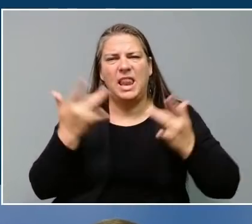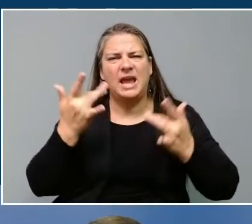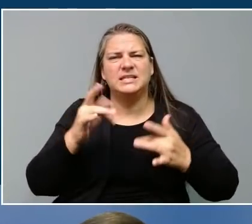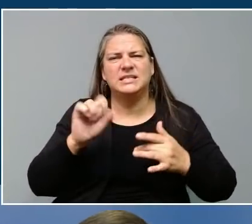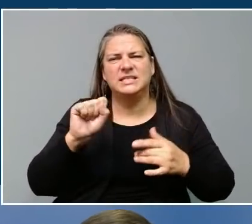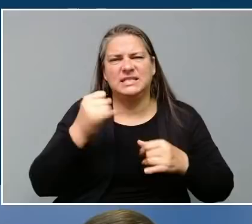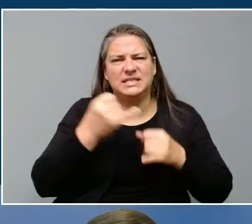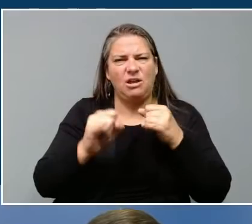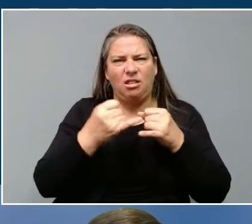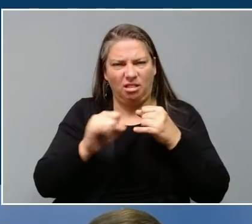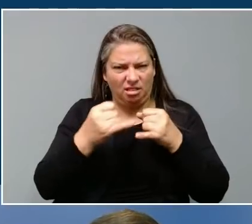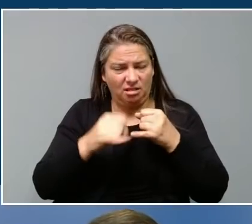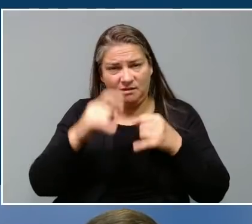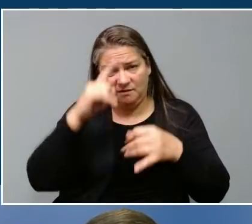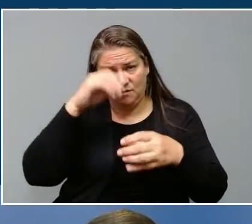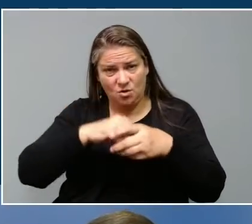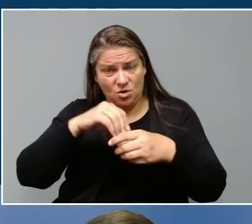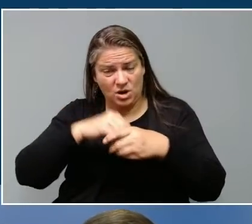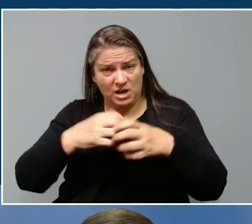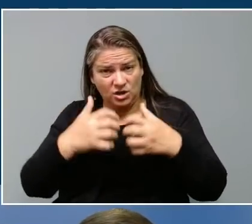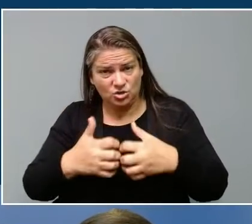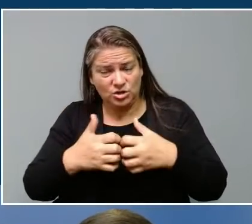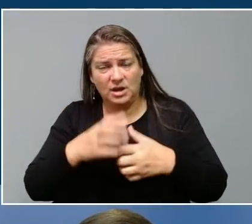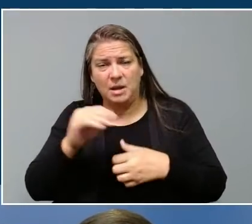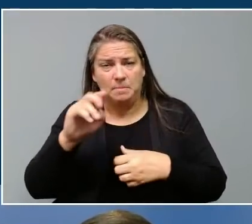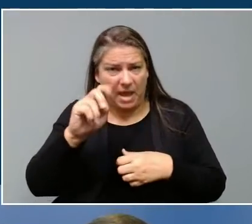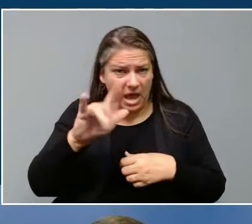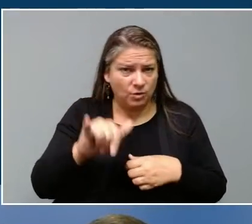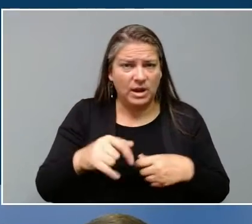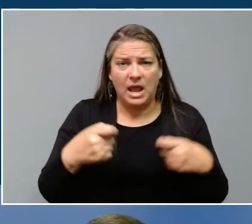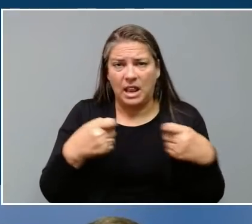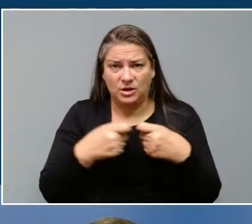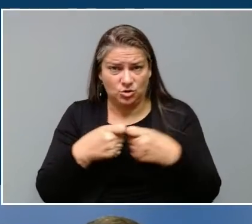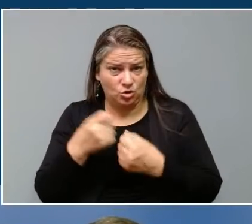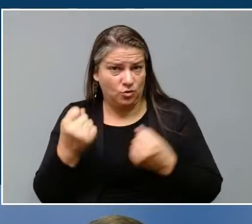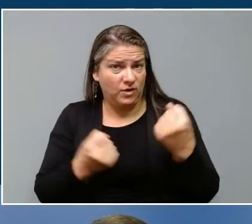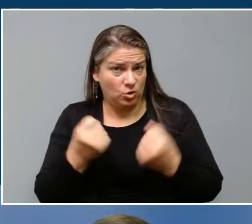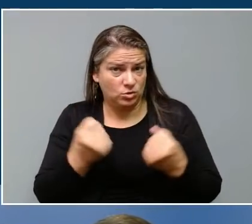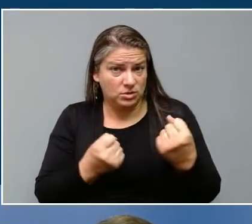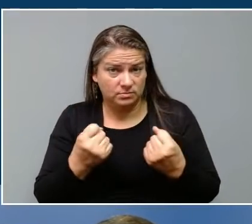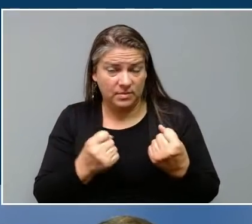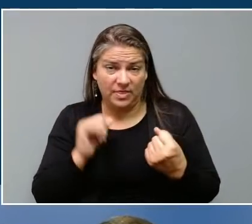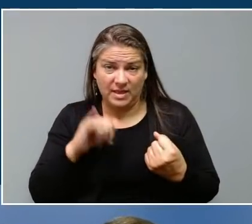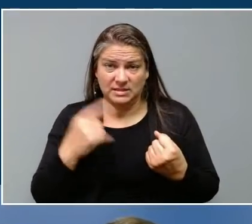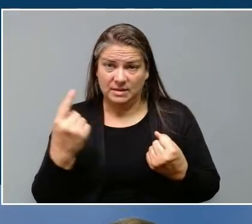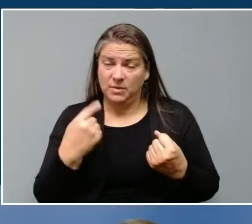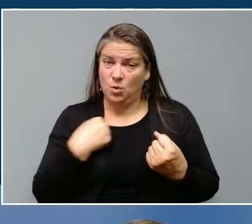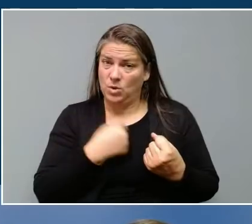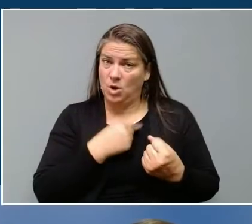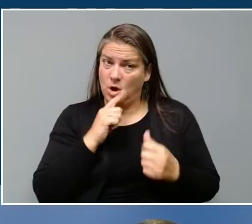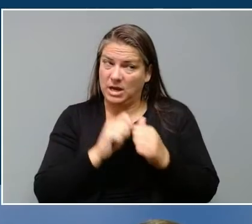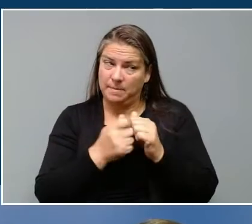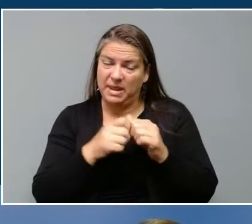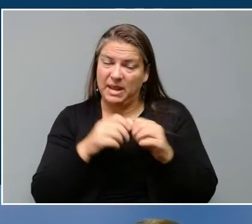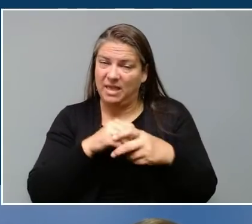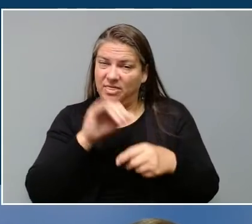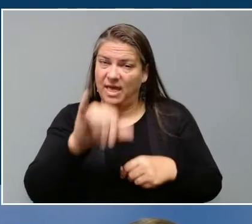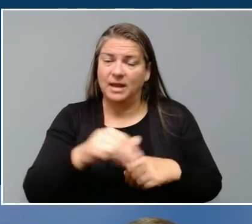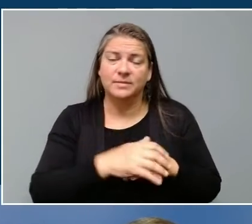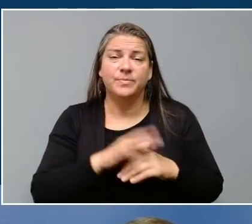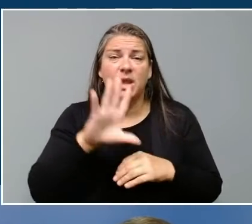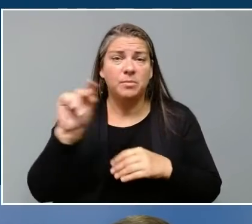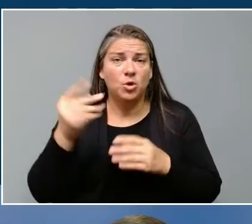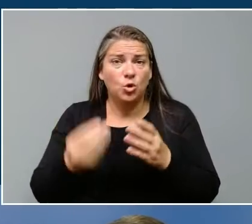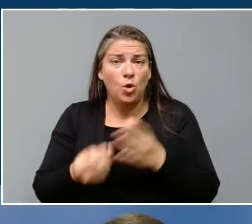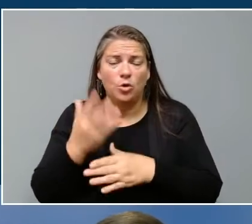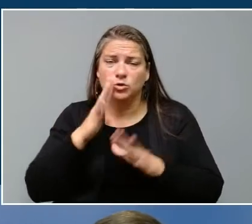combustion engines and battery electric vehicles, an area that we are fiercely competing in. Company's growth is great news not